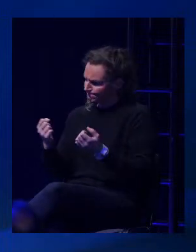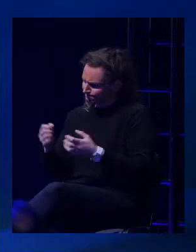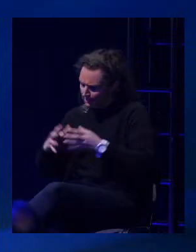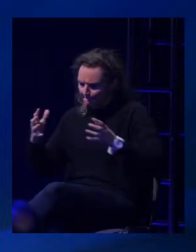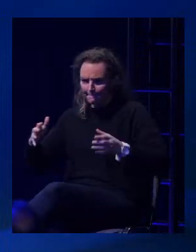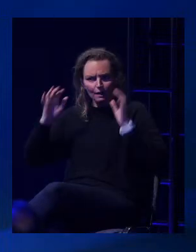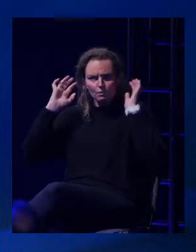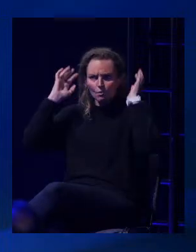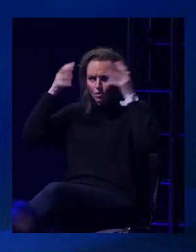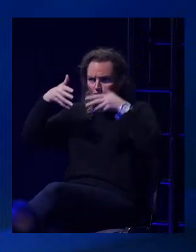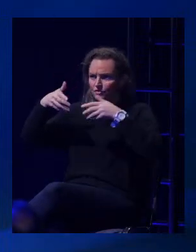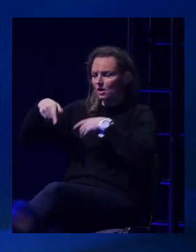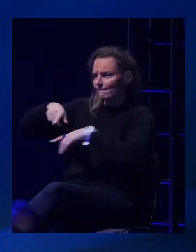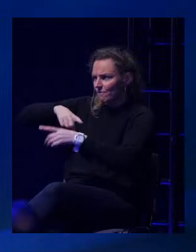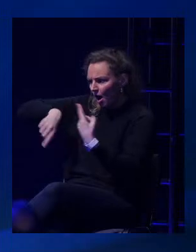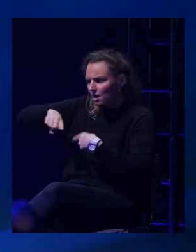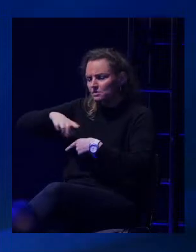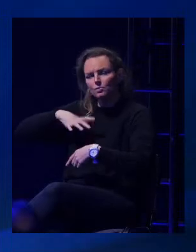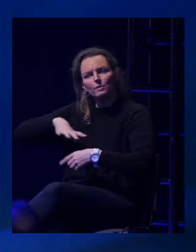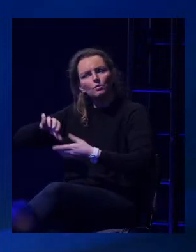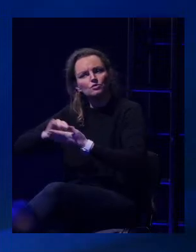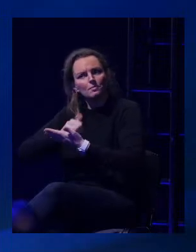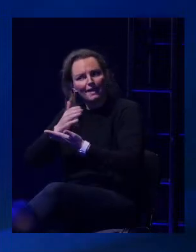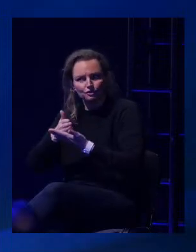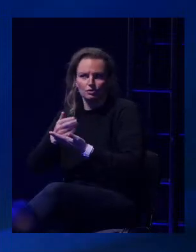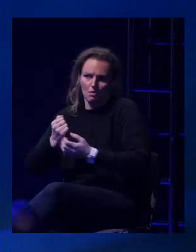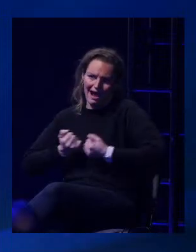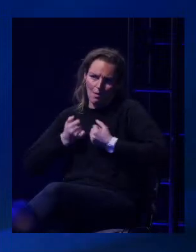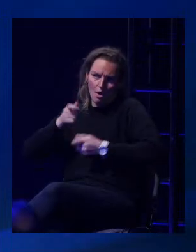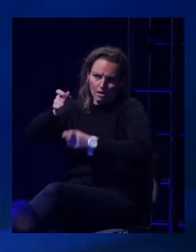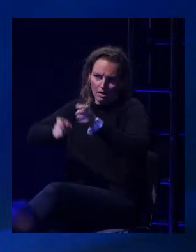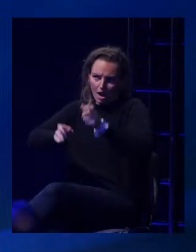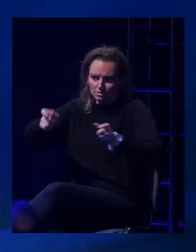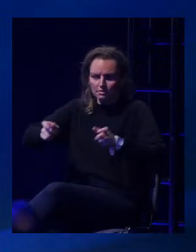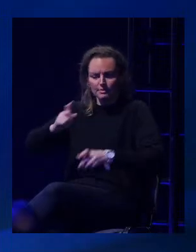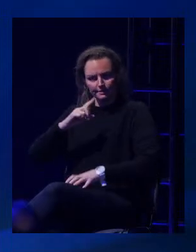customers are able to use HDR accurately and easily,